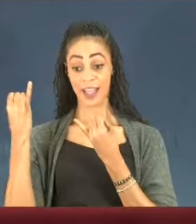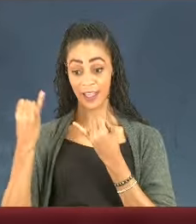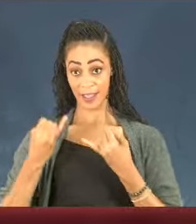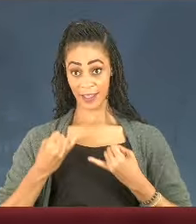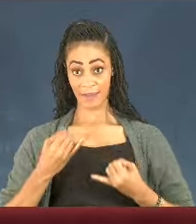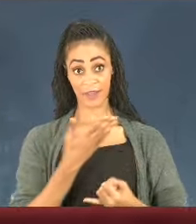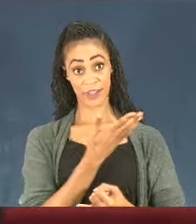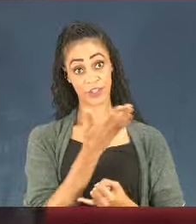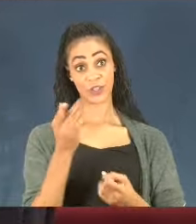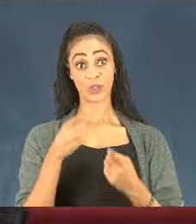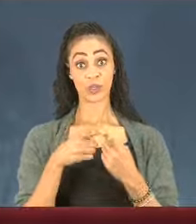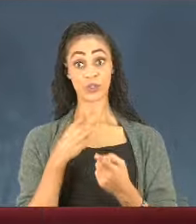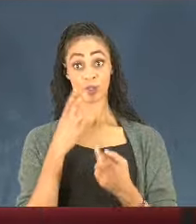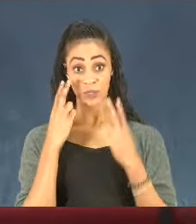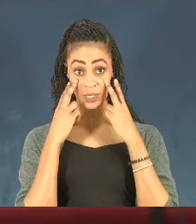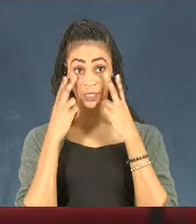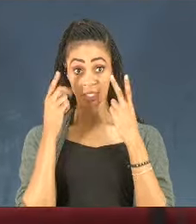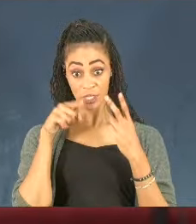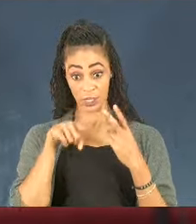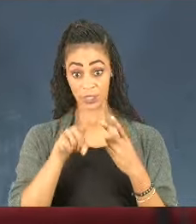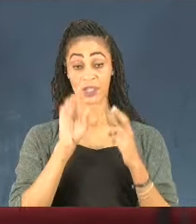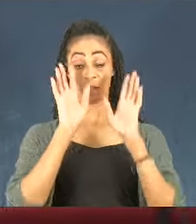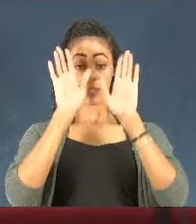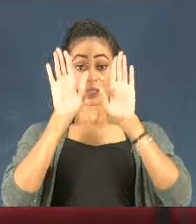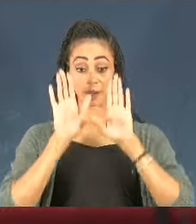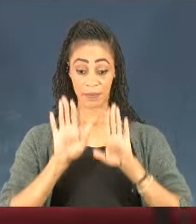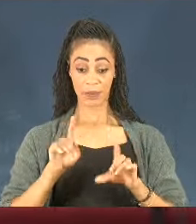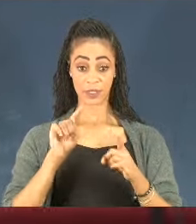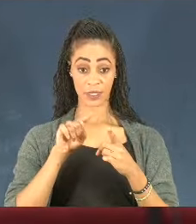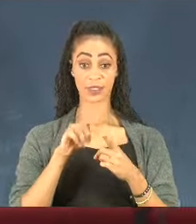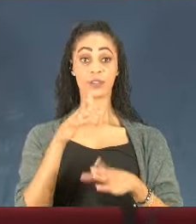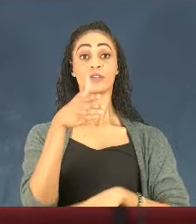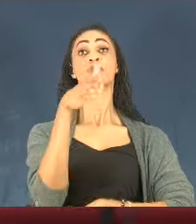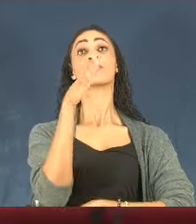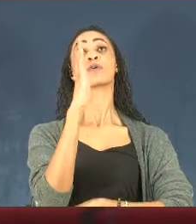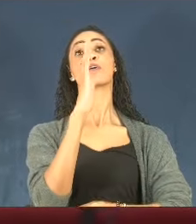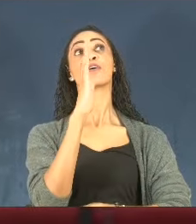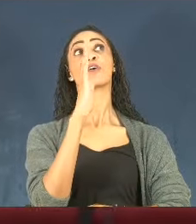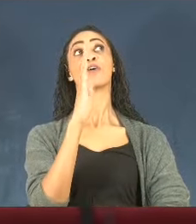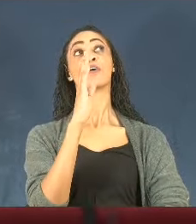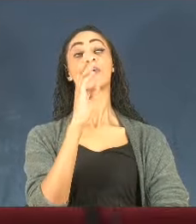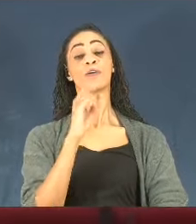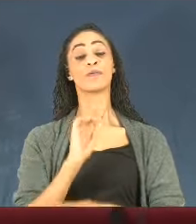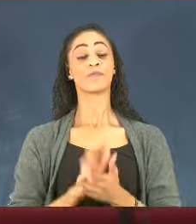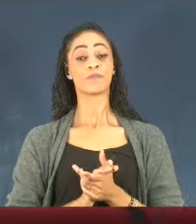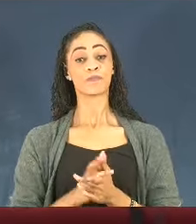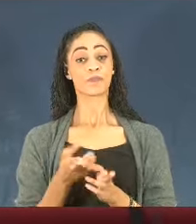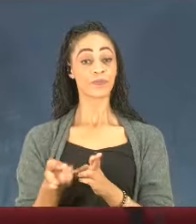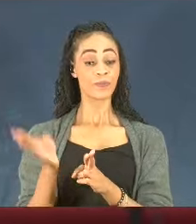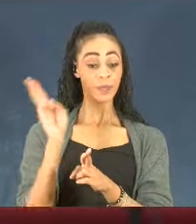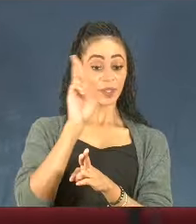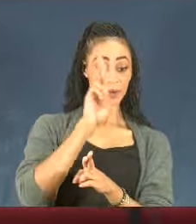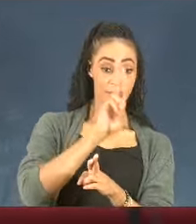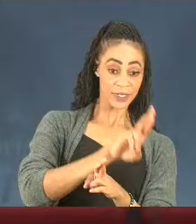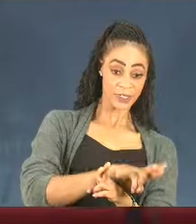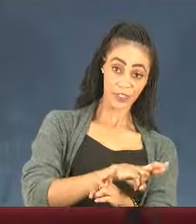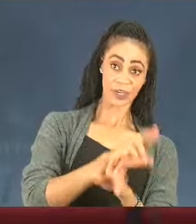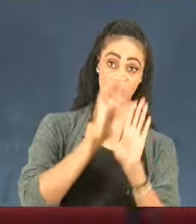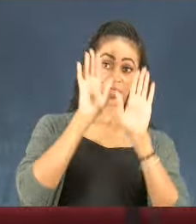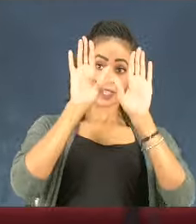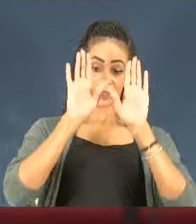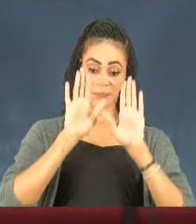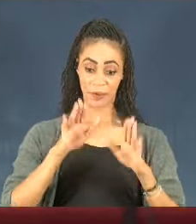an instrument of God. As an instrument in the hands of God. As a restoring instrument,